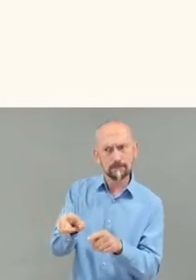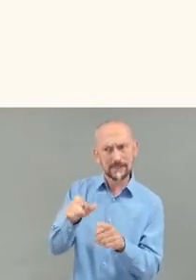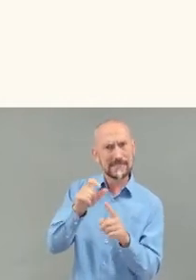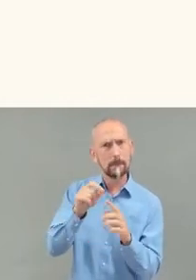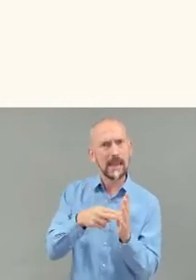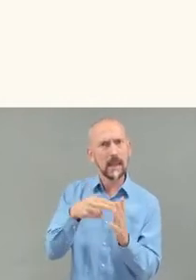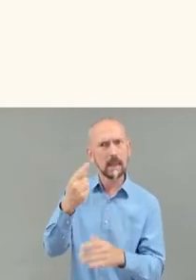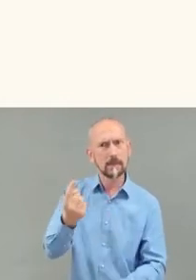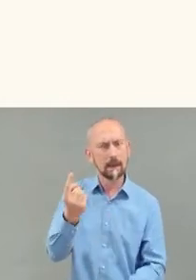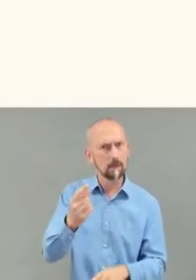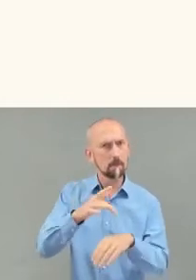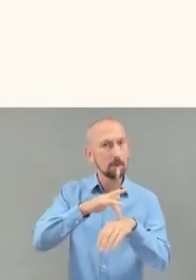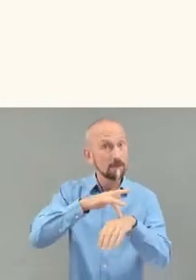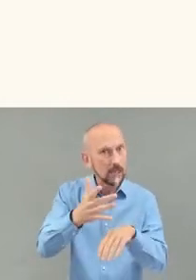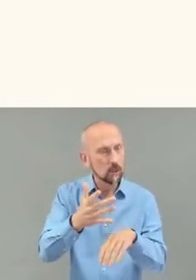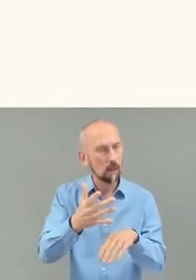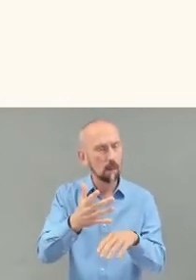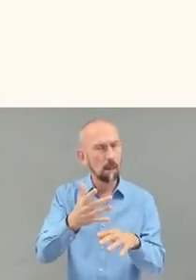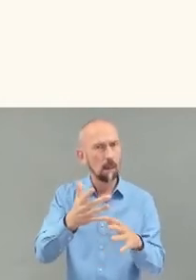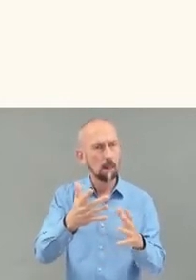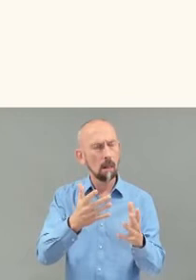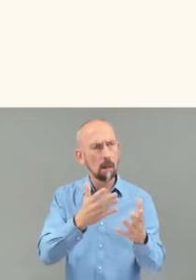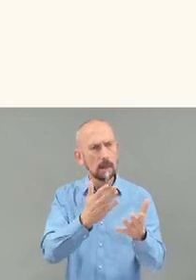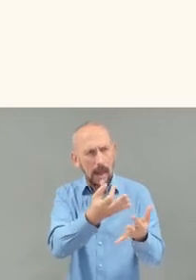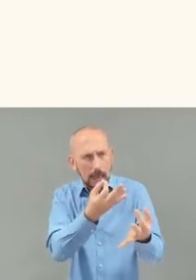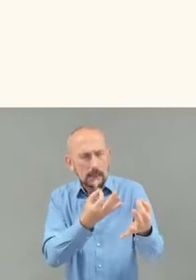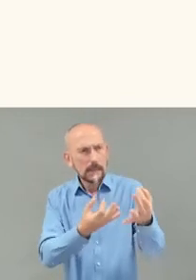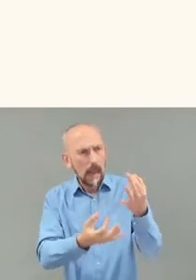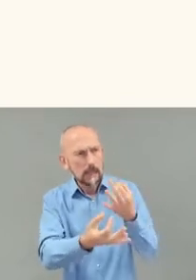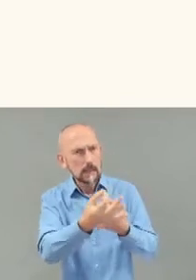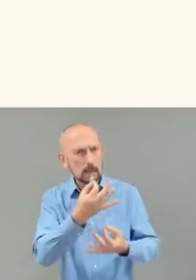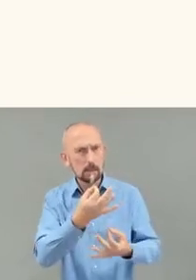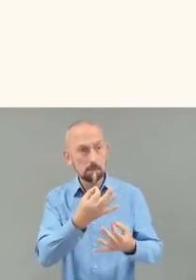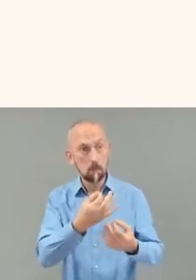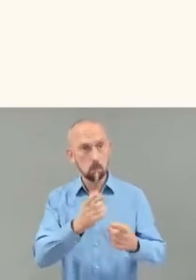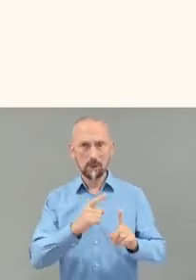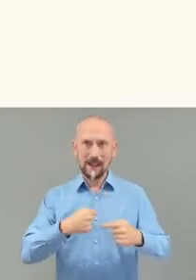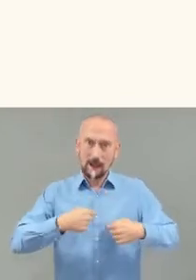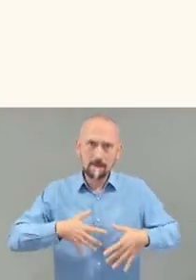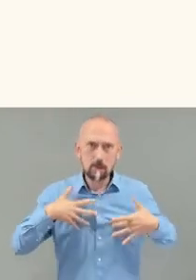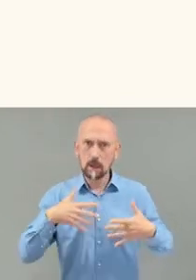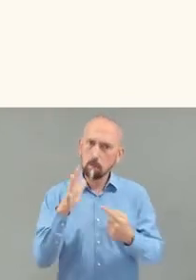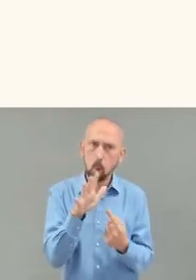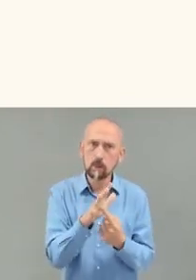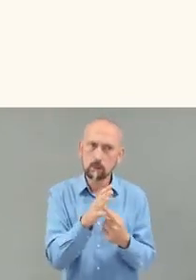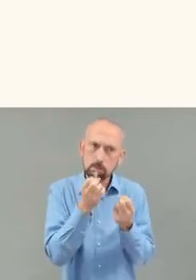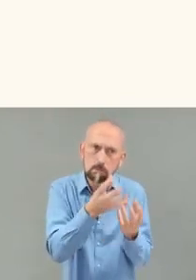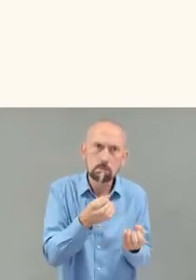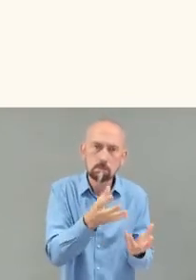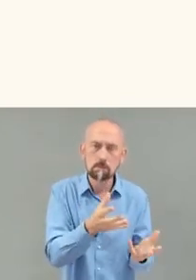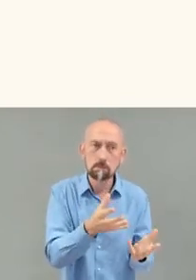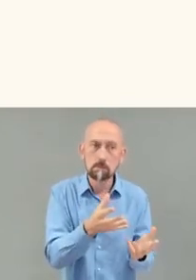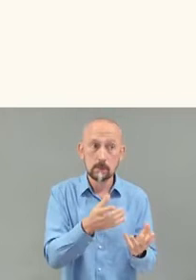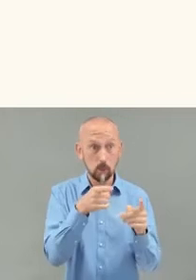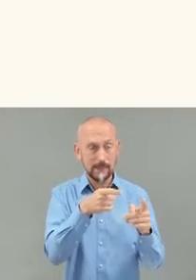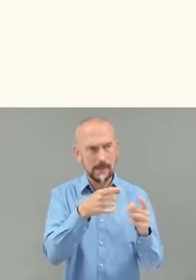and professional asked questions relating to what was important to me personally. They built upon my